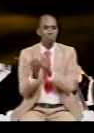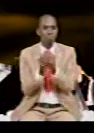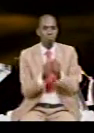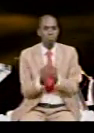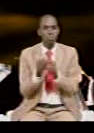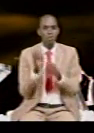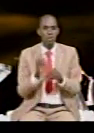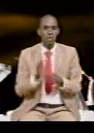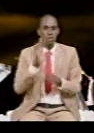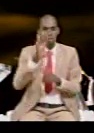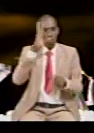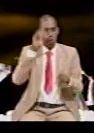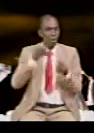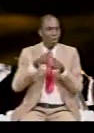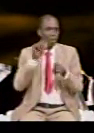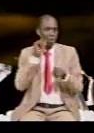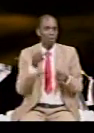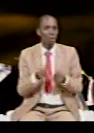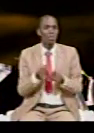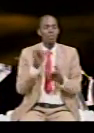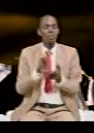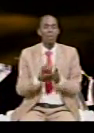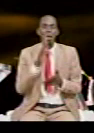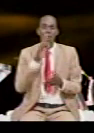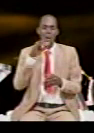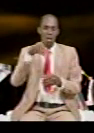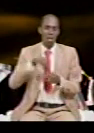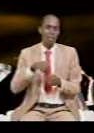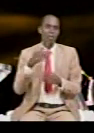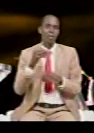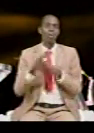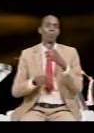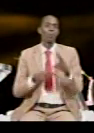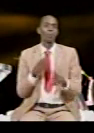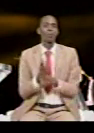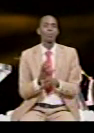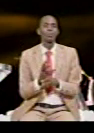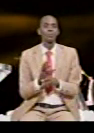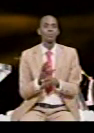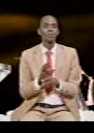in your brethren that are in the world."